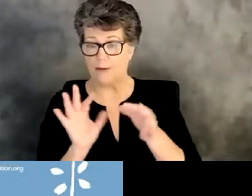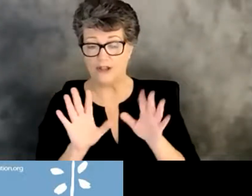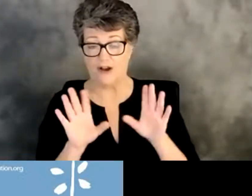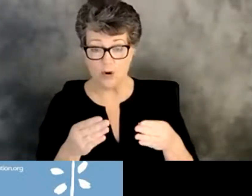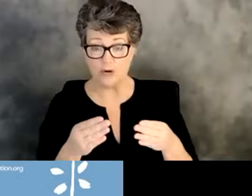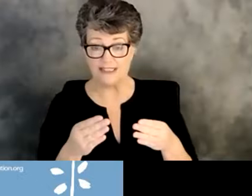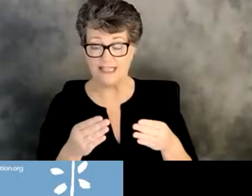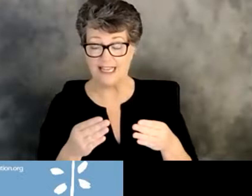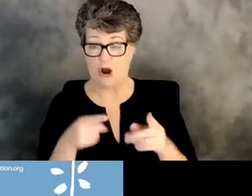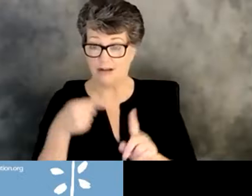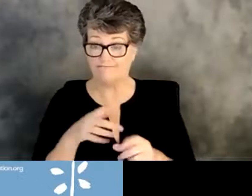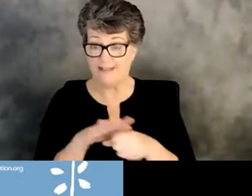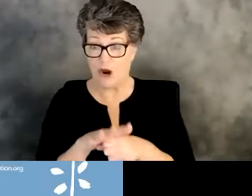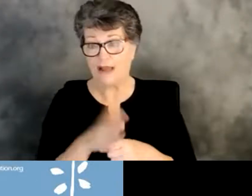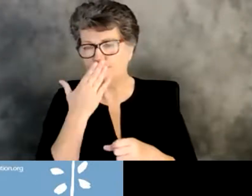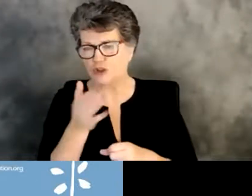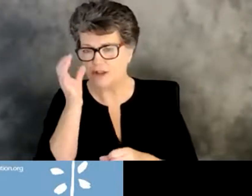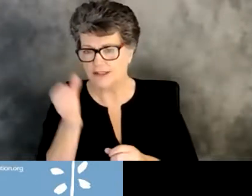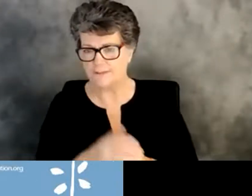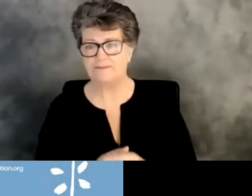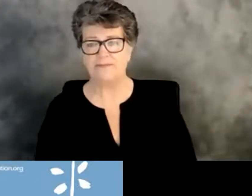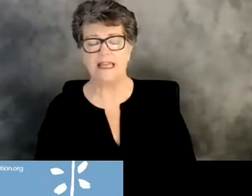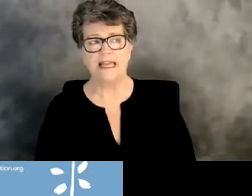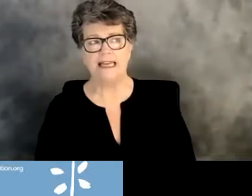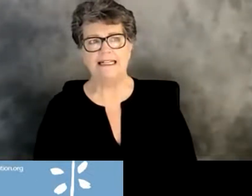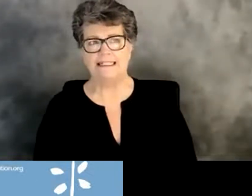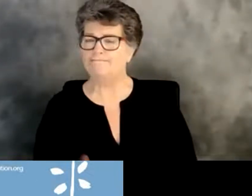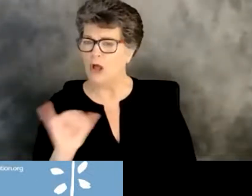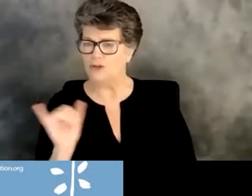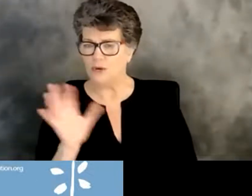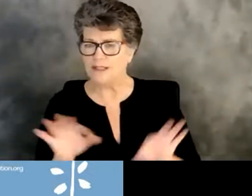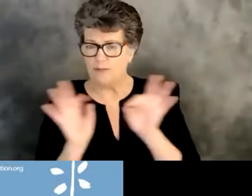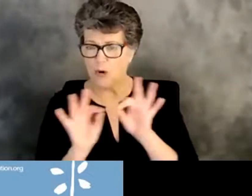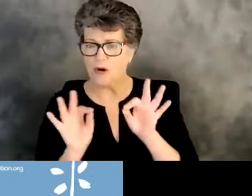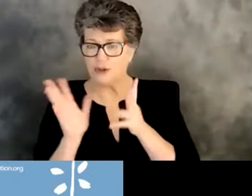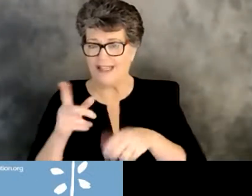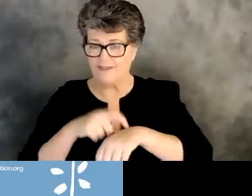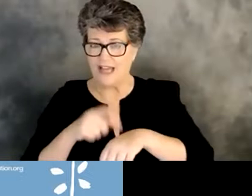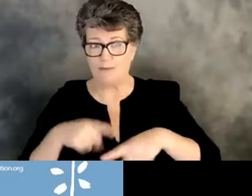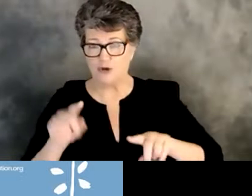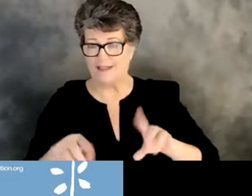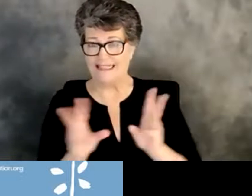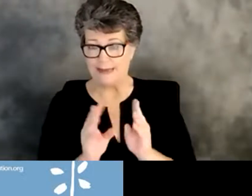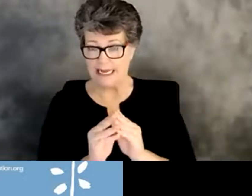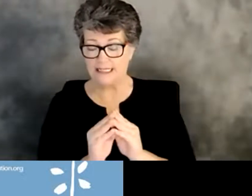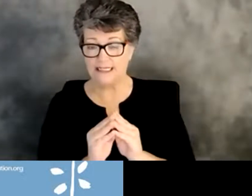goal area. I think it's a good concept. I do think it is important to leave some time during these committee sessions